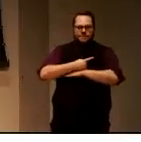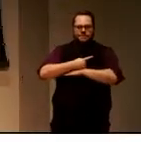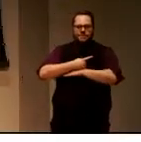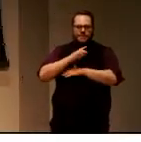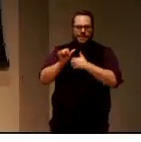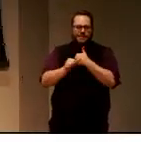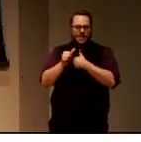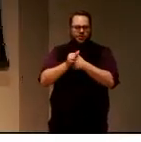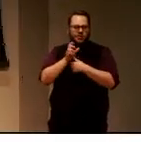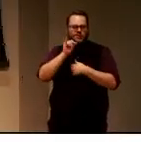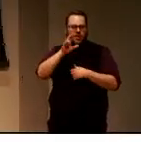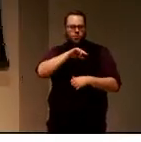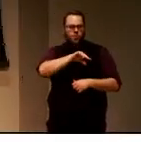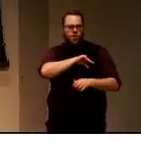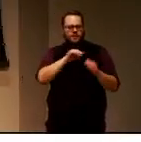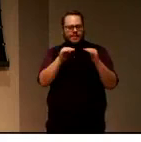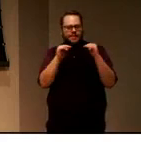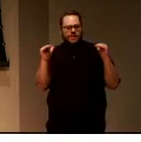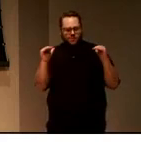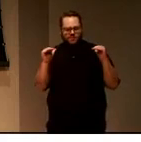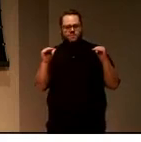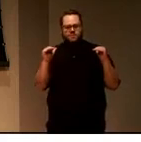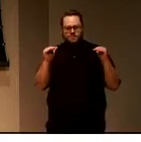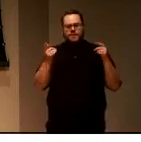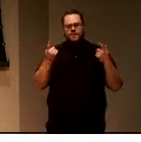is dangerous air quality levels that have occurred.